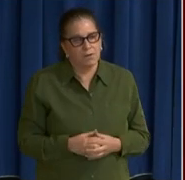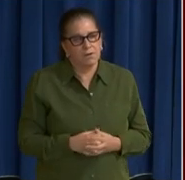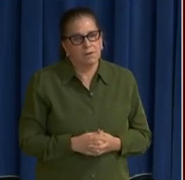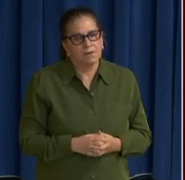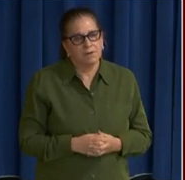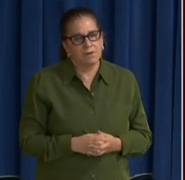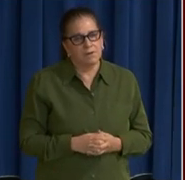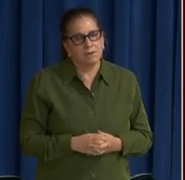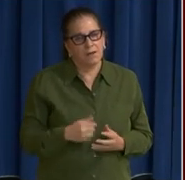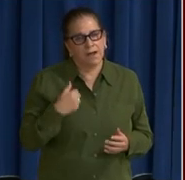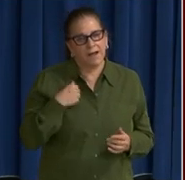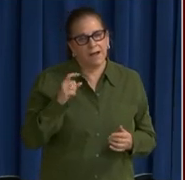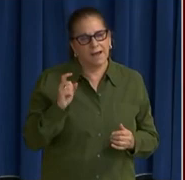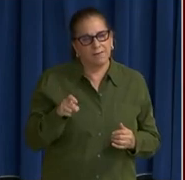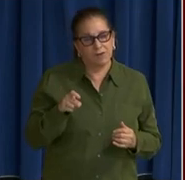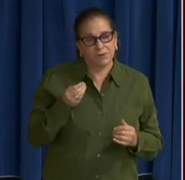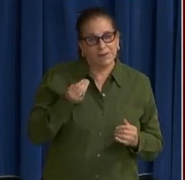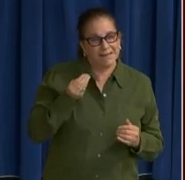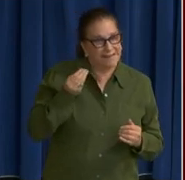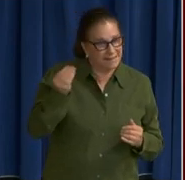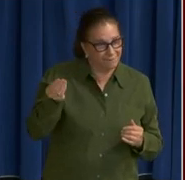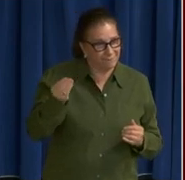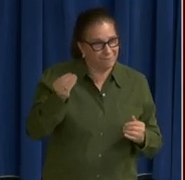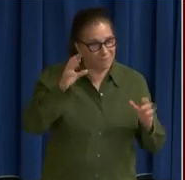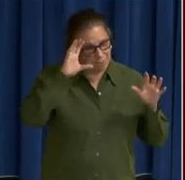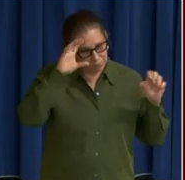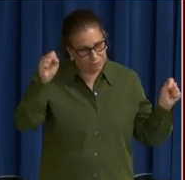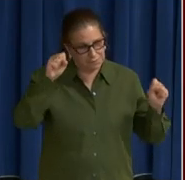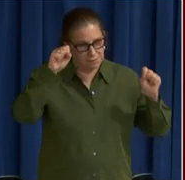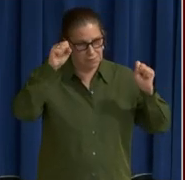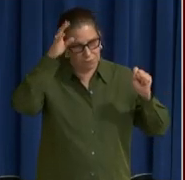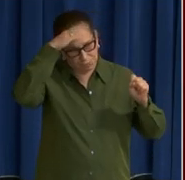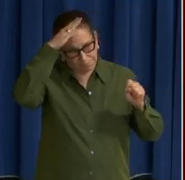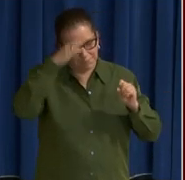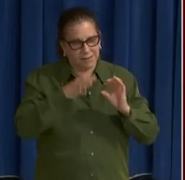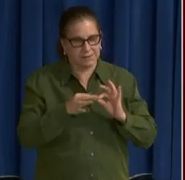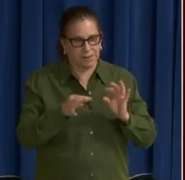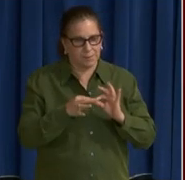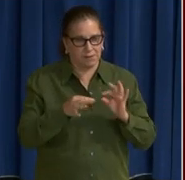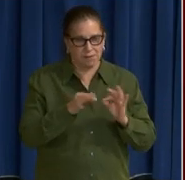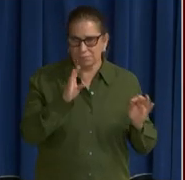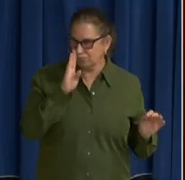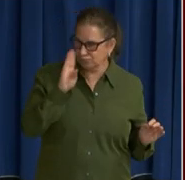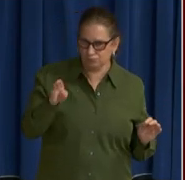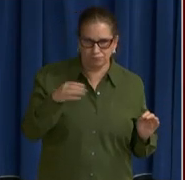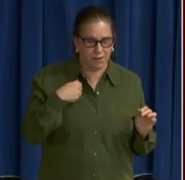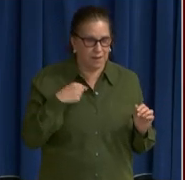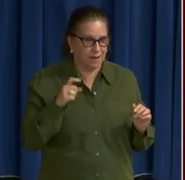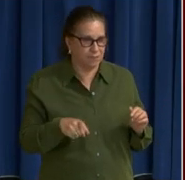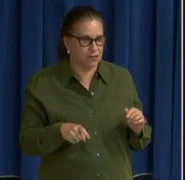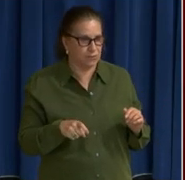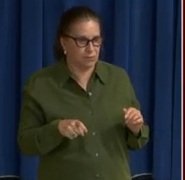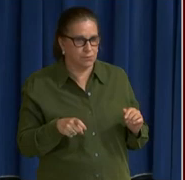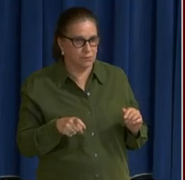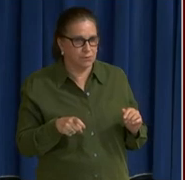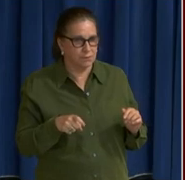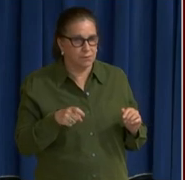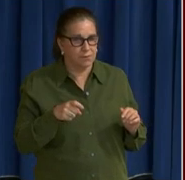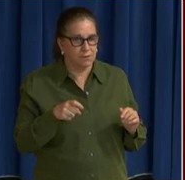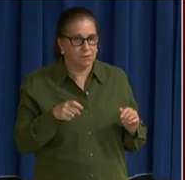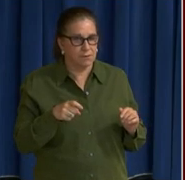The president is, instead of talking about the failures of the last 4